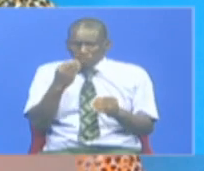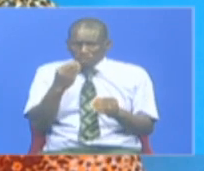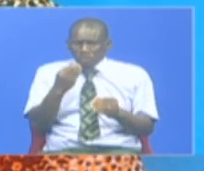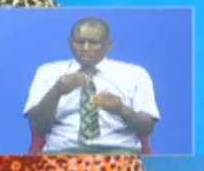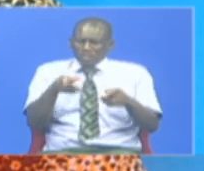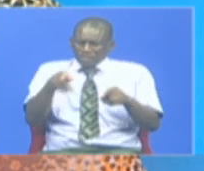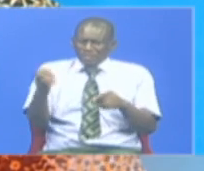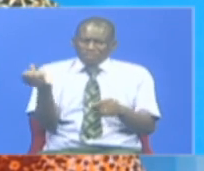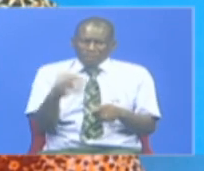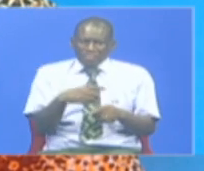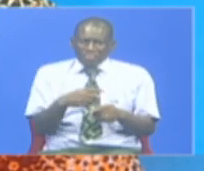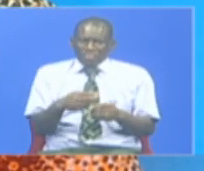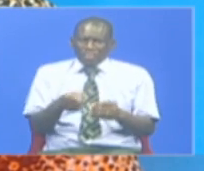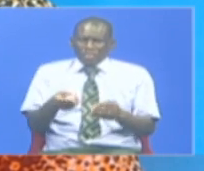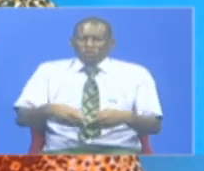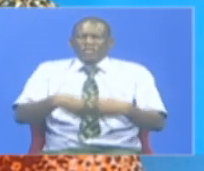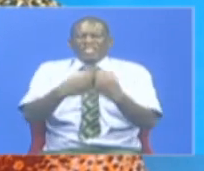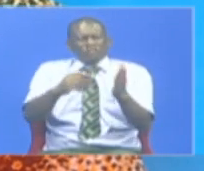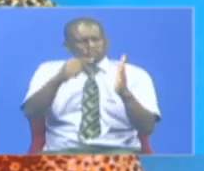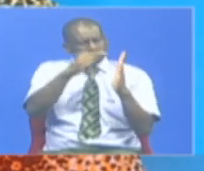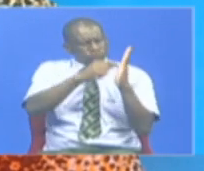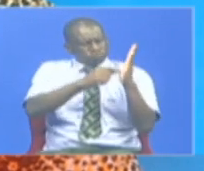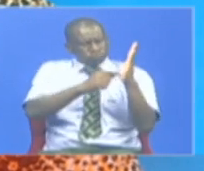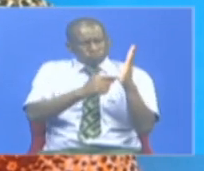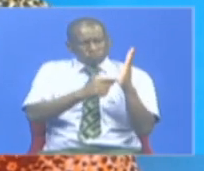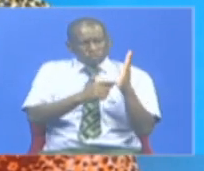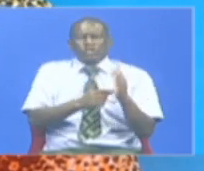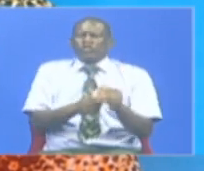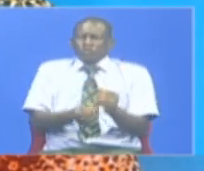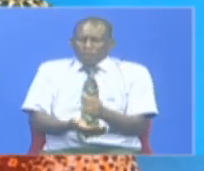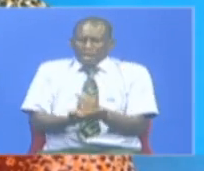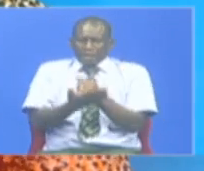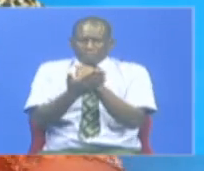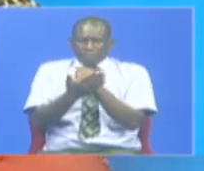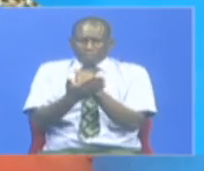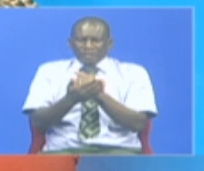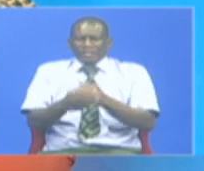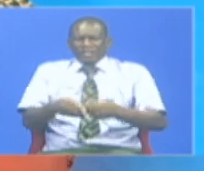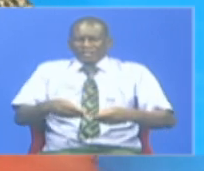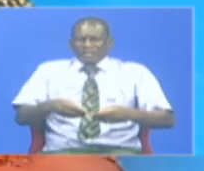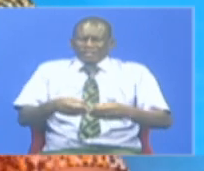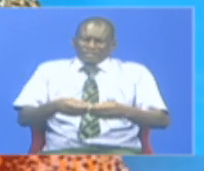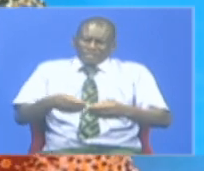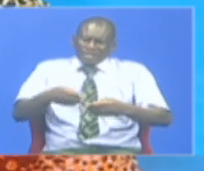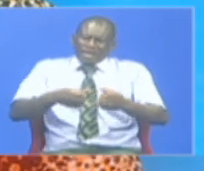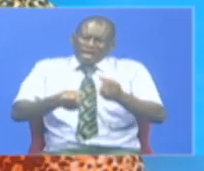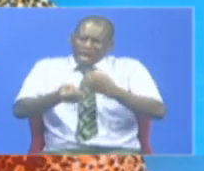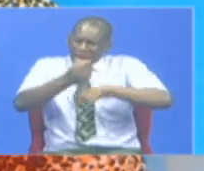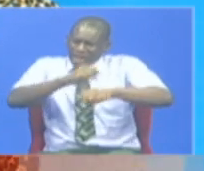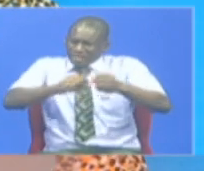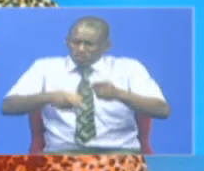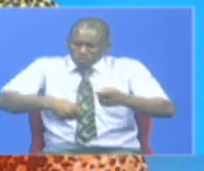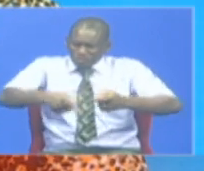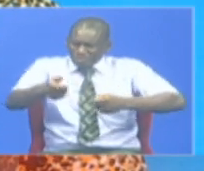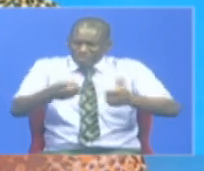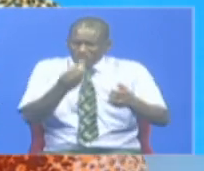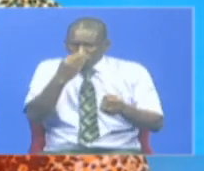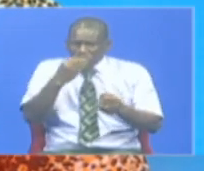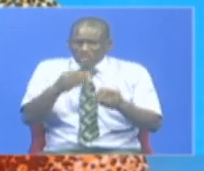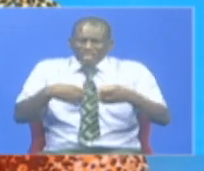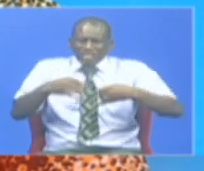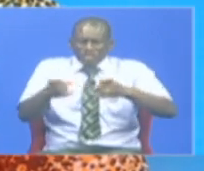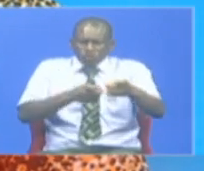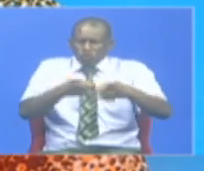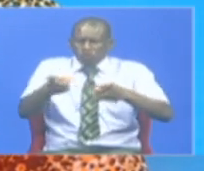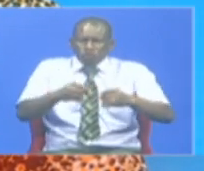this month, we released guidelines and protocols to facilitate the supply chain actors in maintaining a